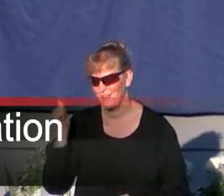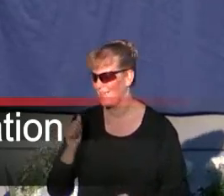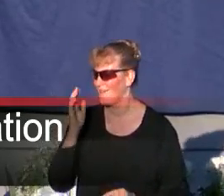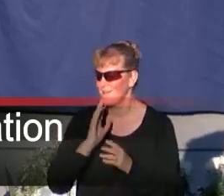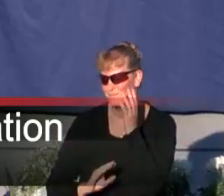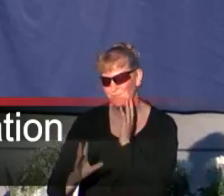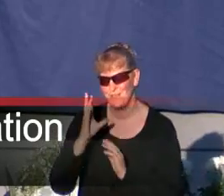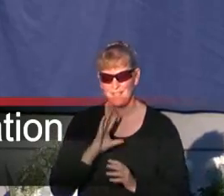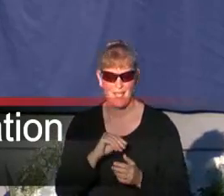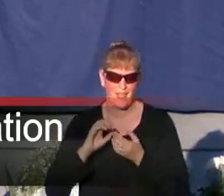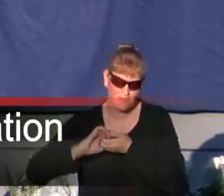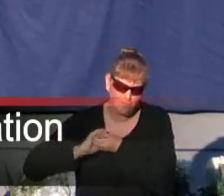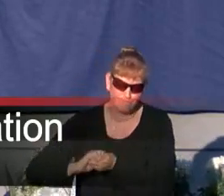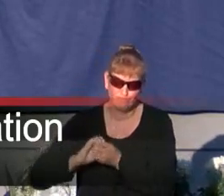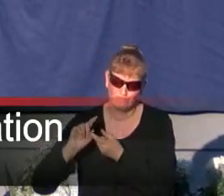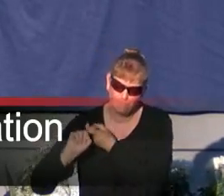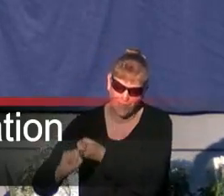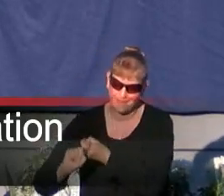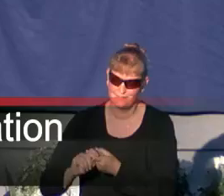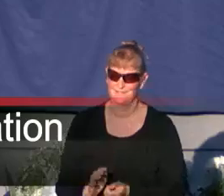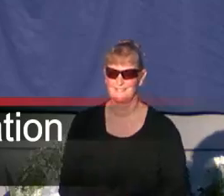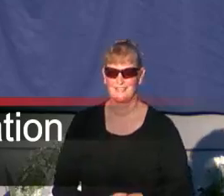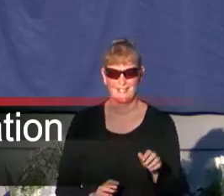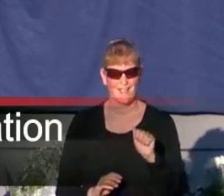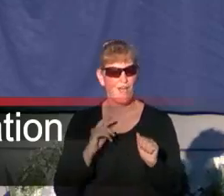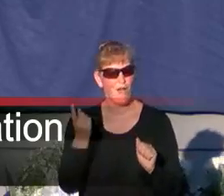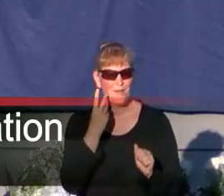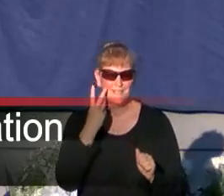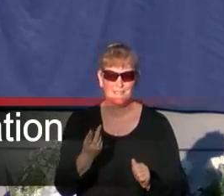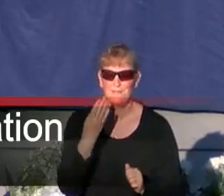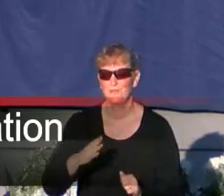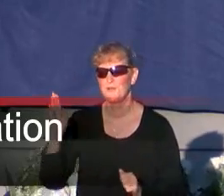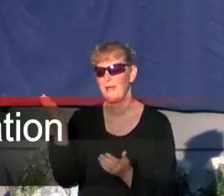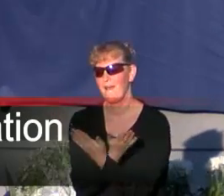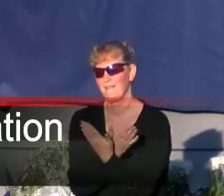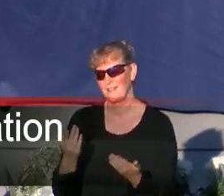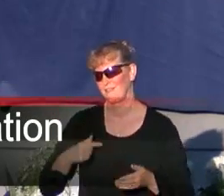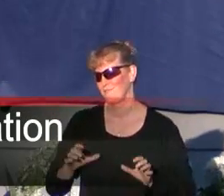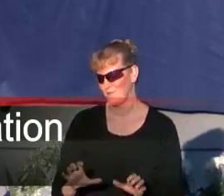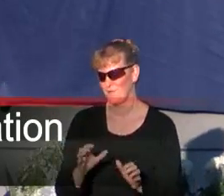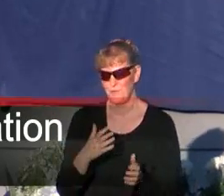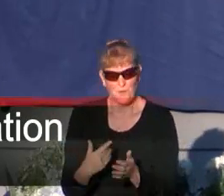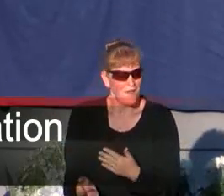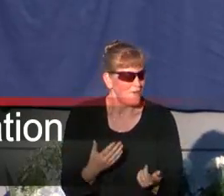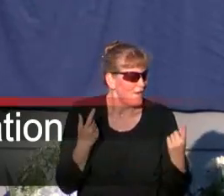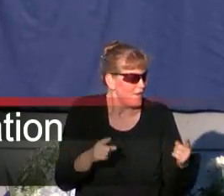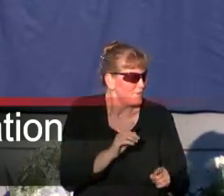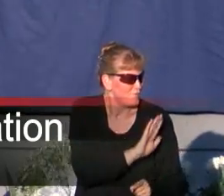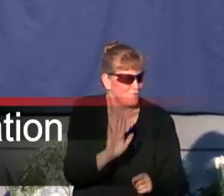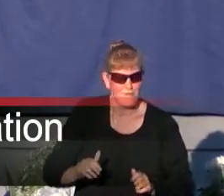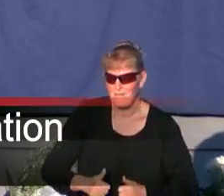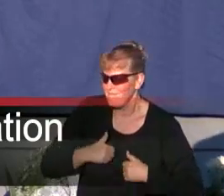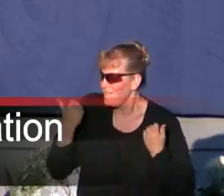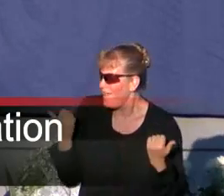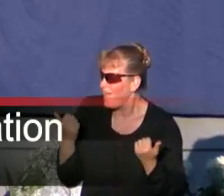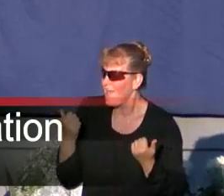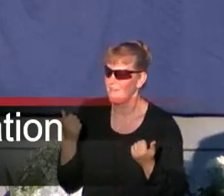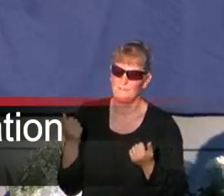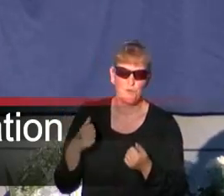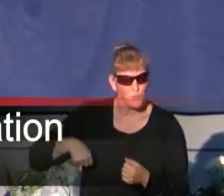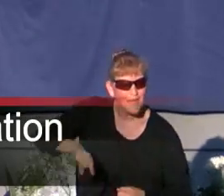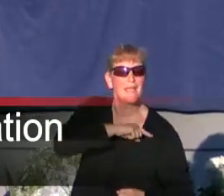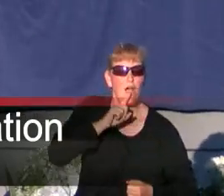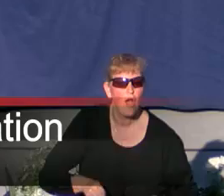the bonds you made. And A is for always see blue in all you do. No matter where life takes you, the important thing to remember is that we